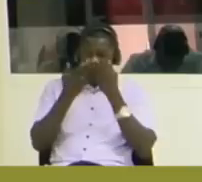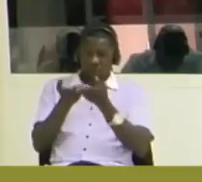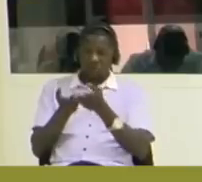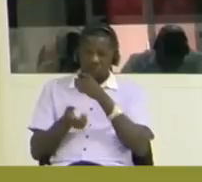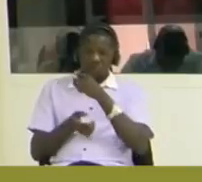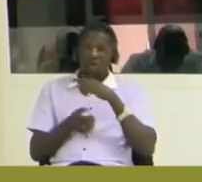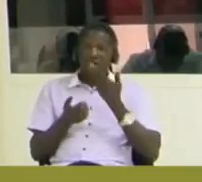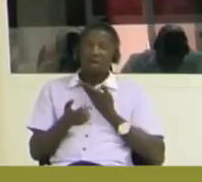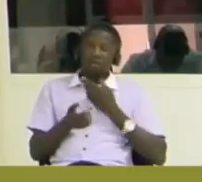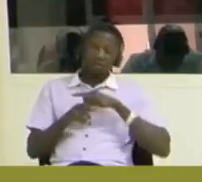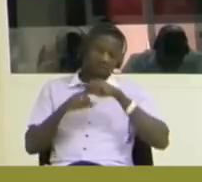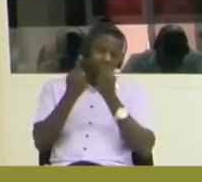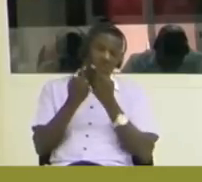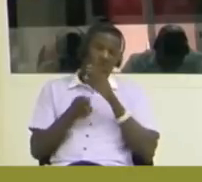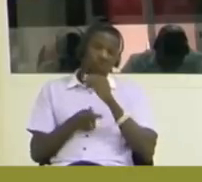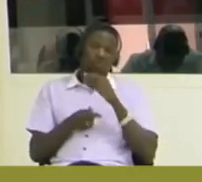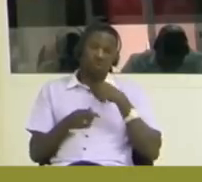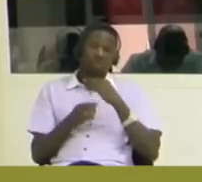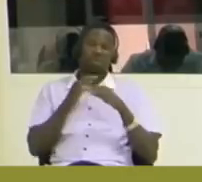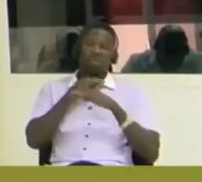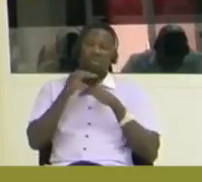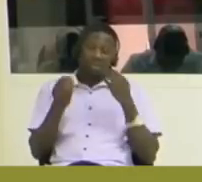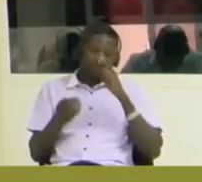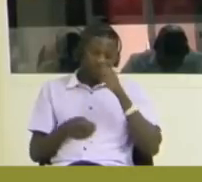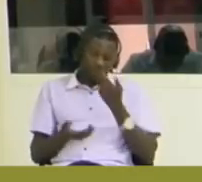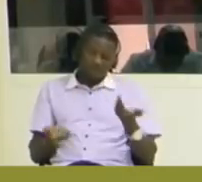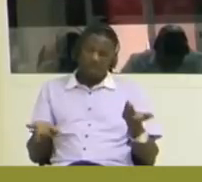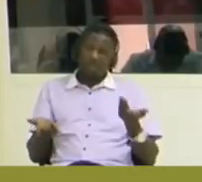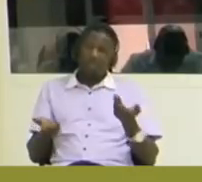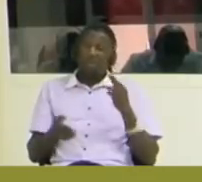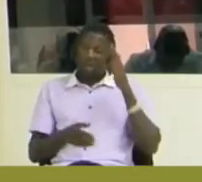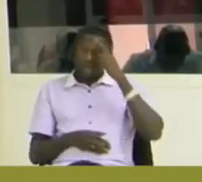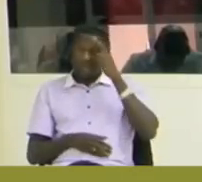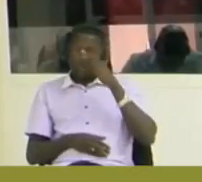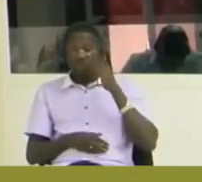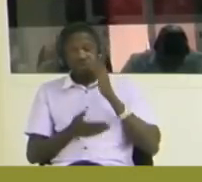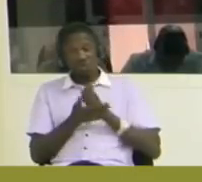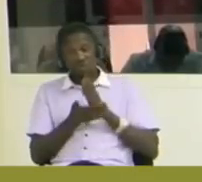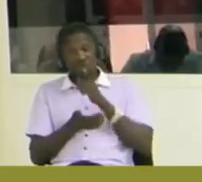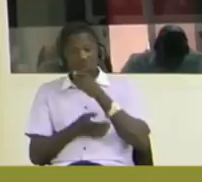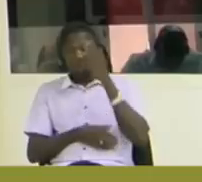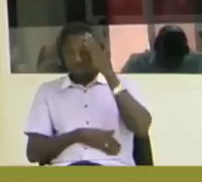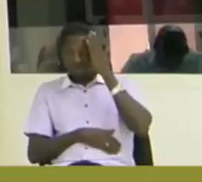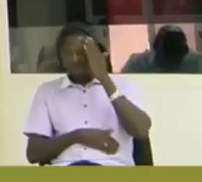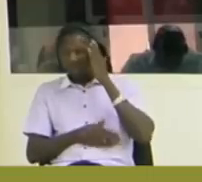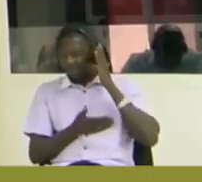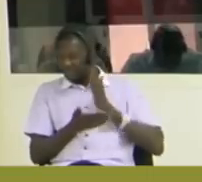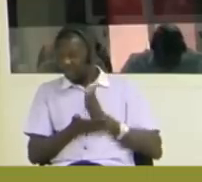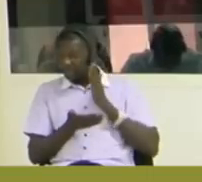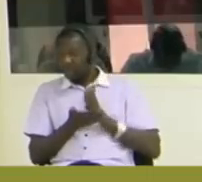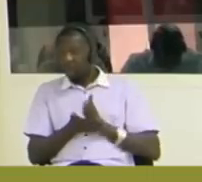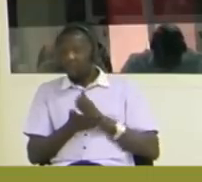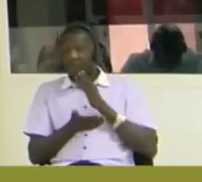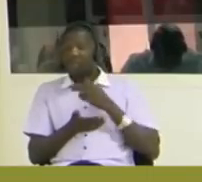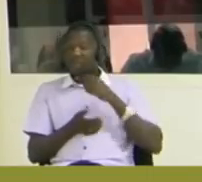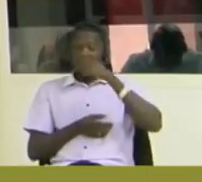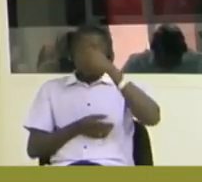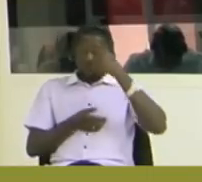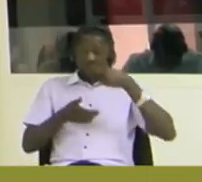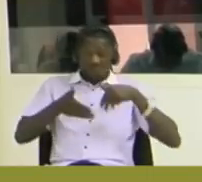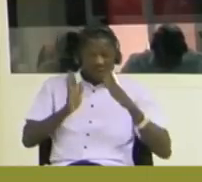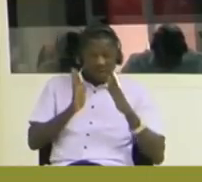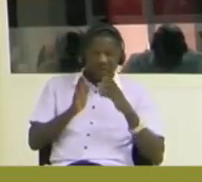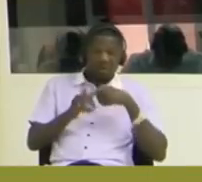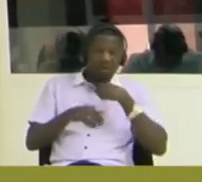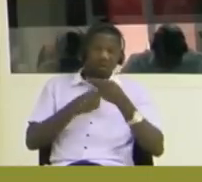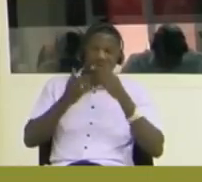do with his death. By reason of the fact that you knew very well that the modus operandi of